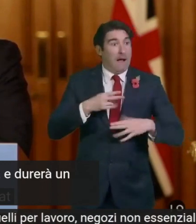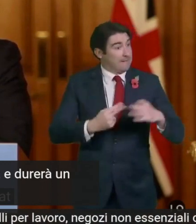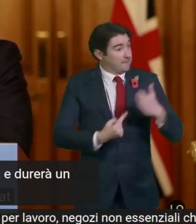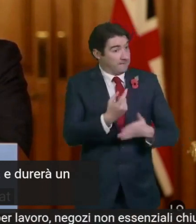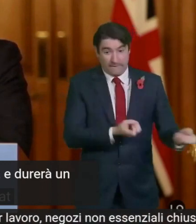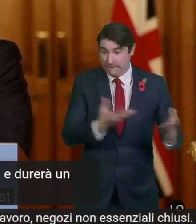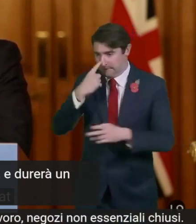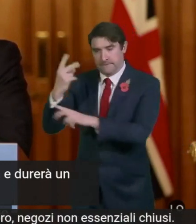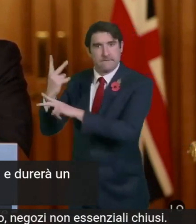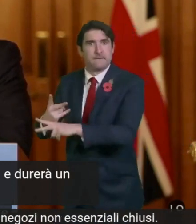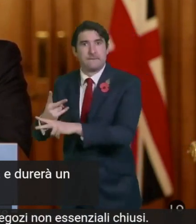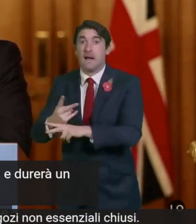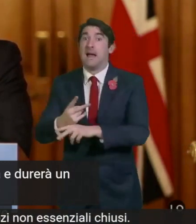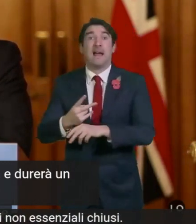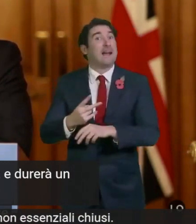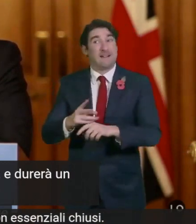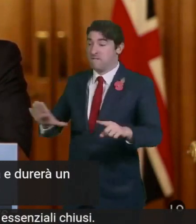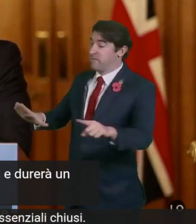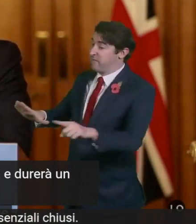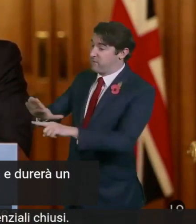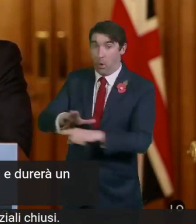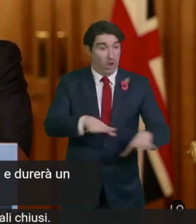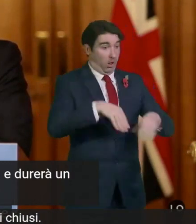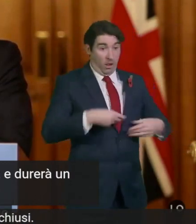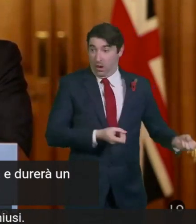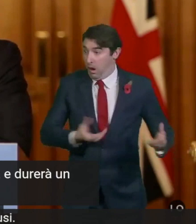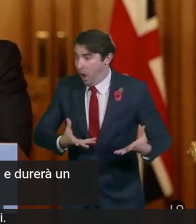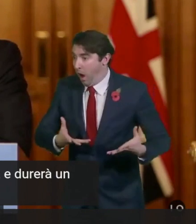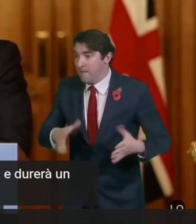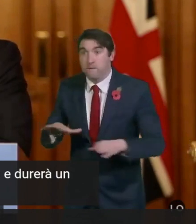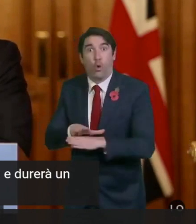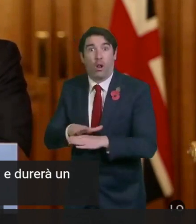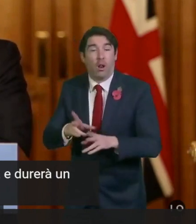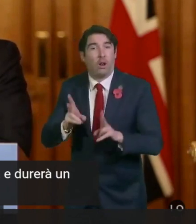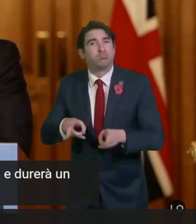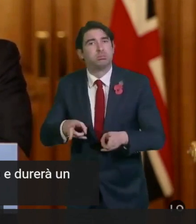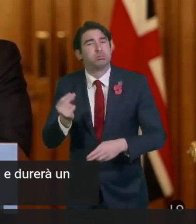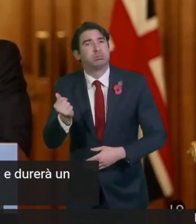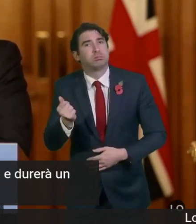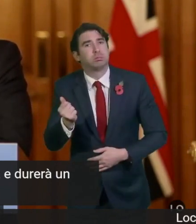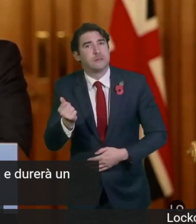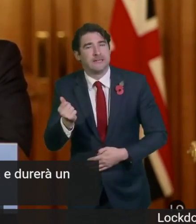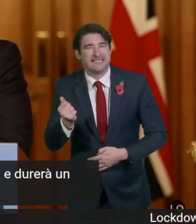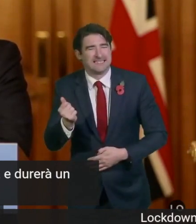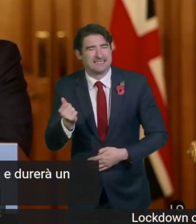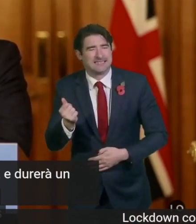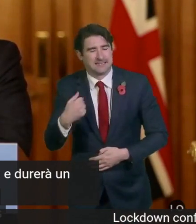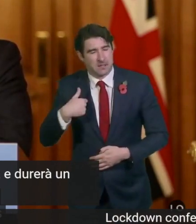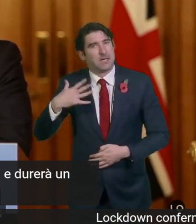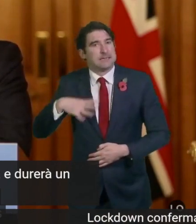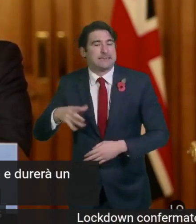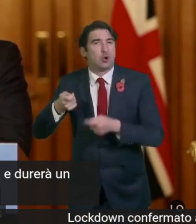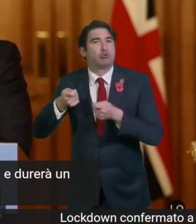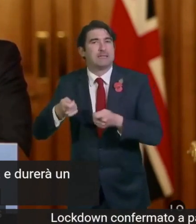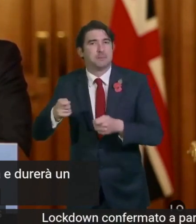are incredibly difficult, and we have to find the right balance, and we have to change with the